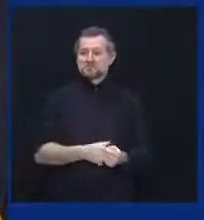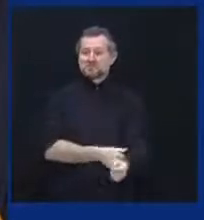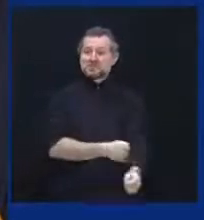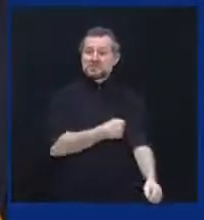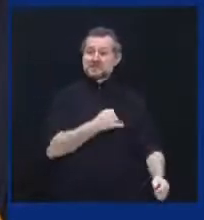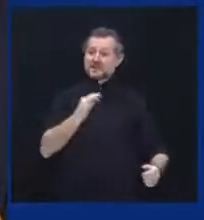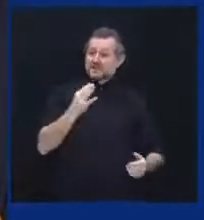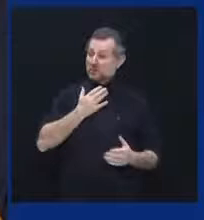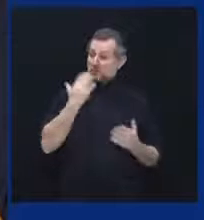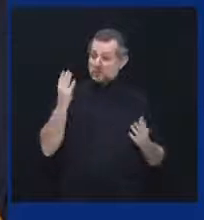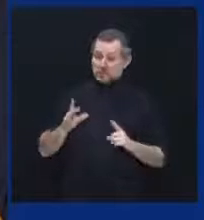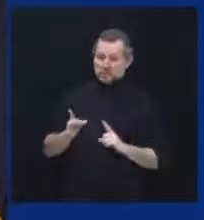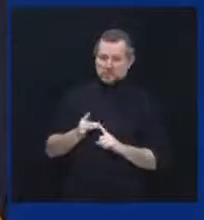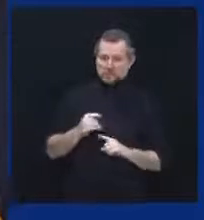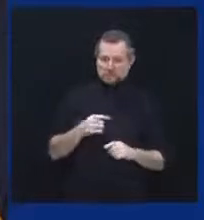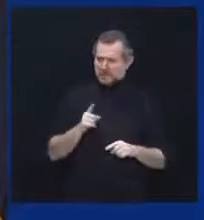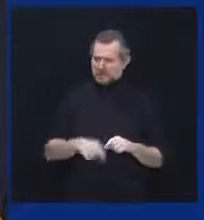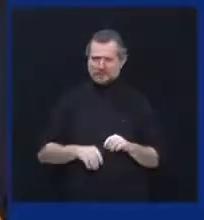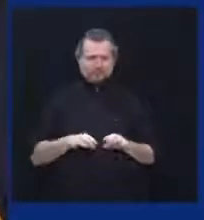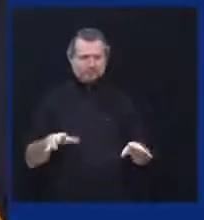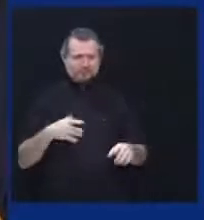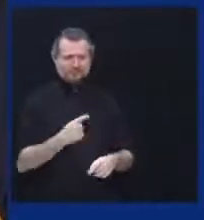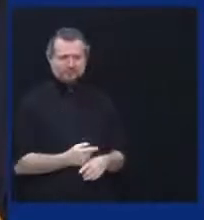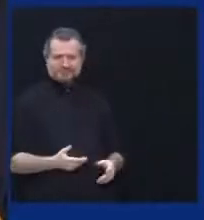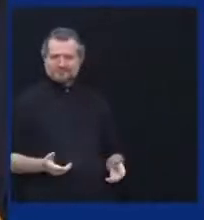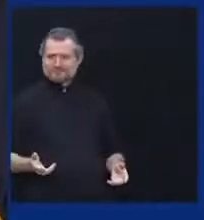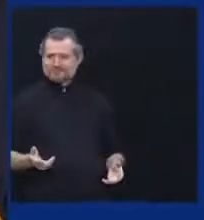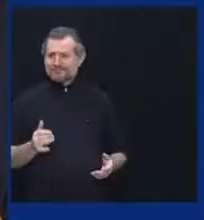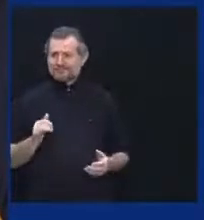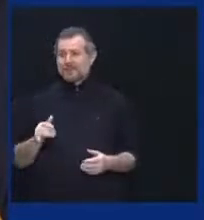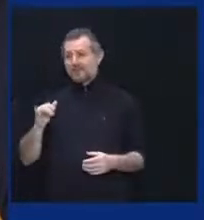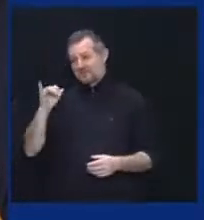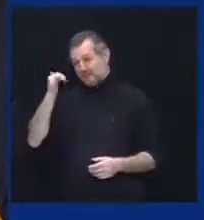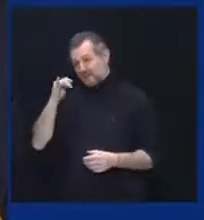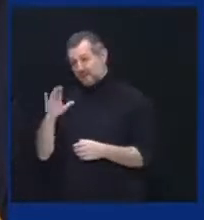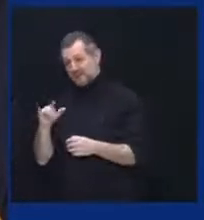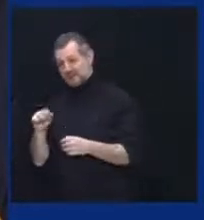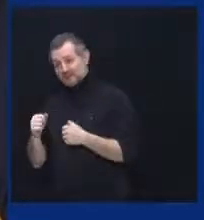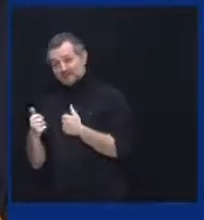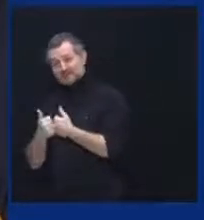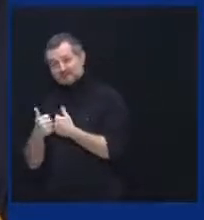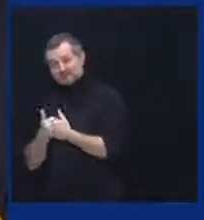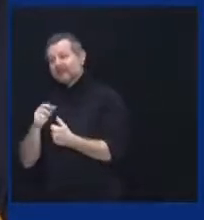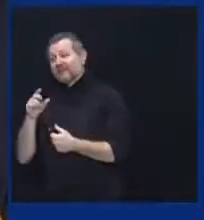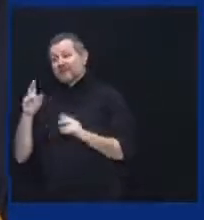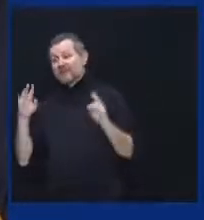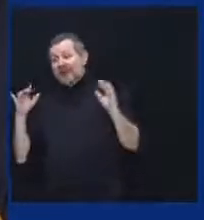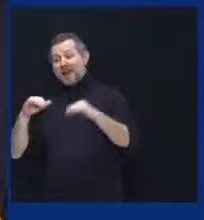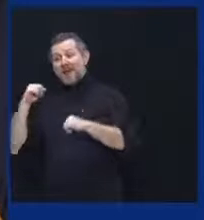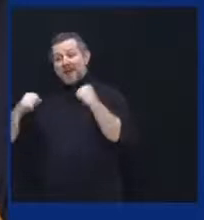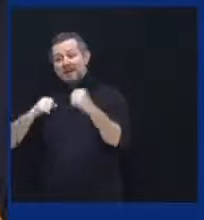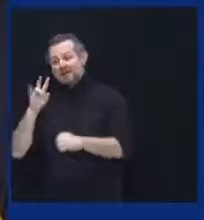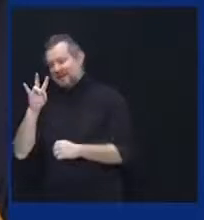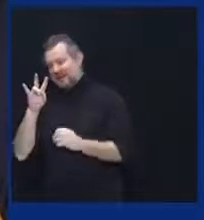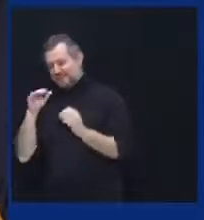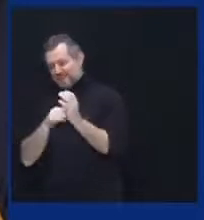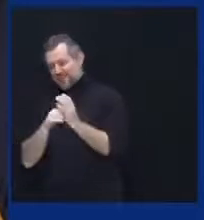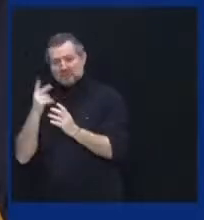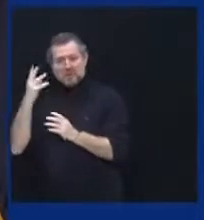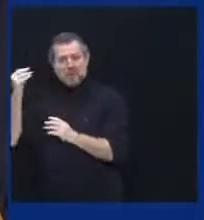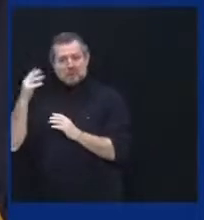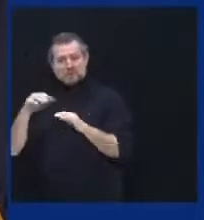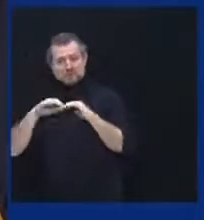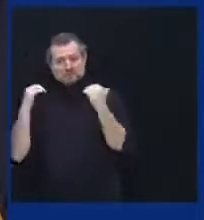it. And Buffalo Bills was sort of an extreme demonstration because it was 7,000. Now it was outside, but it was 7,000